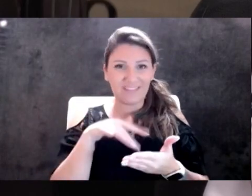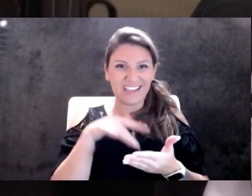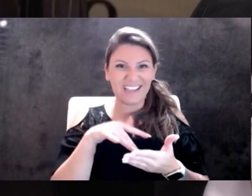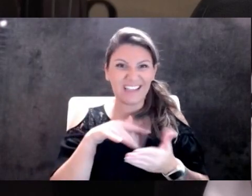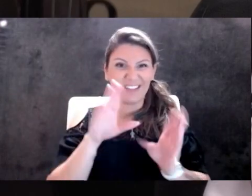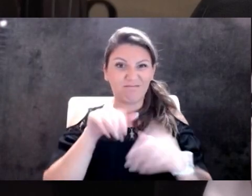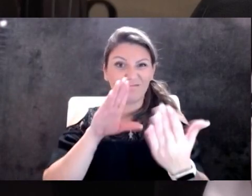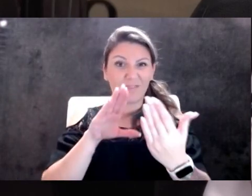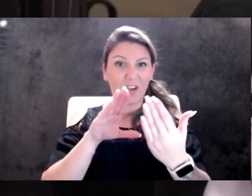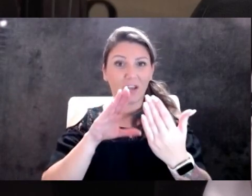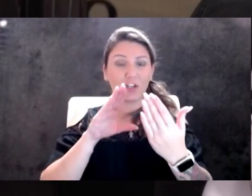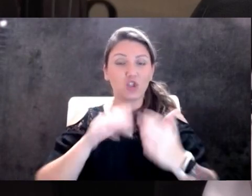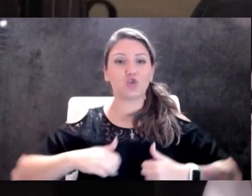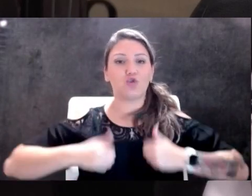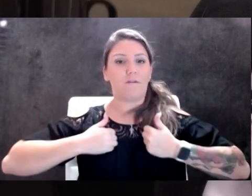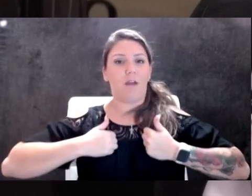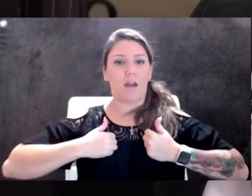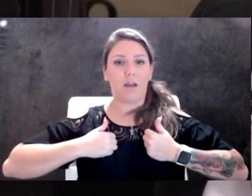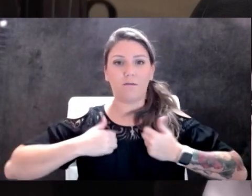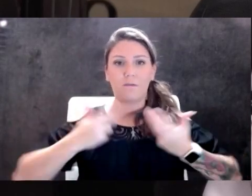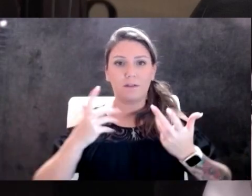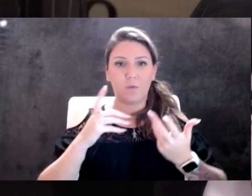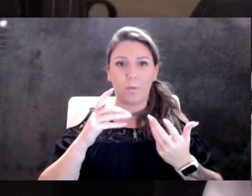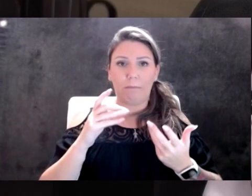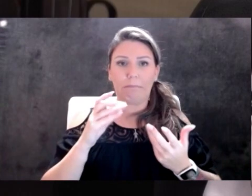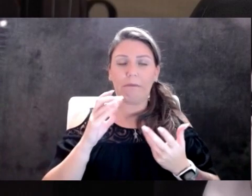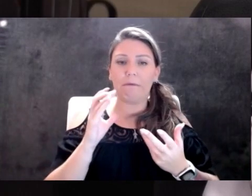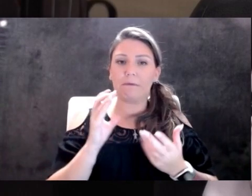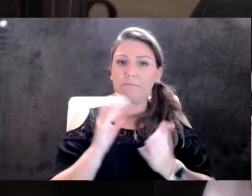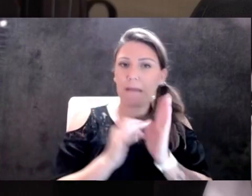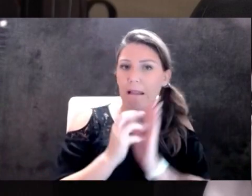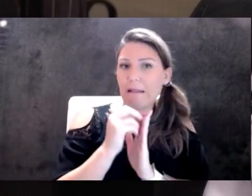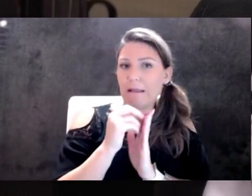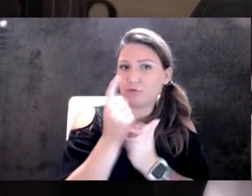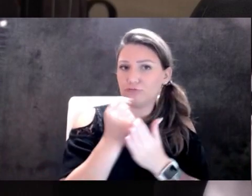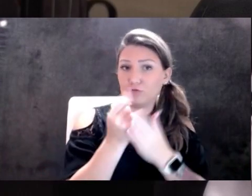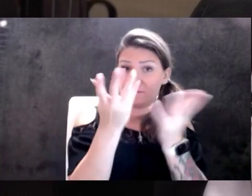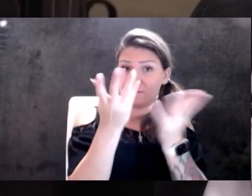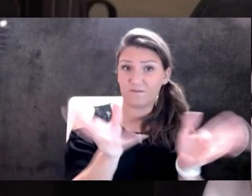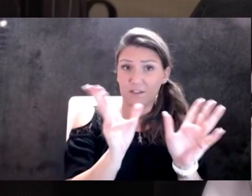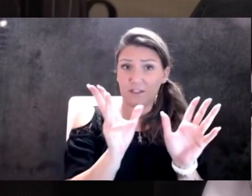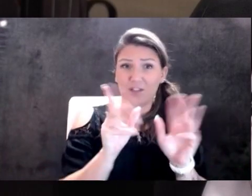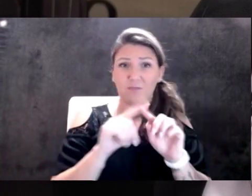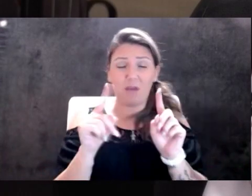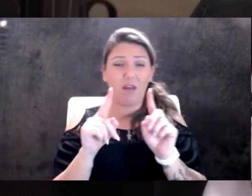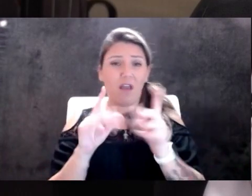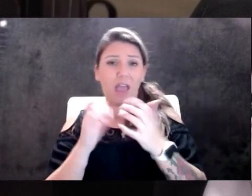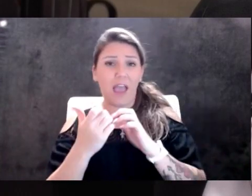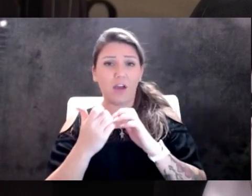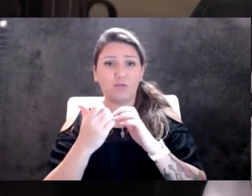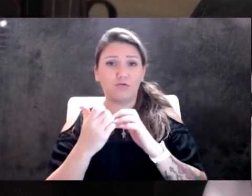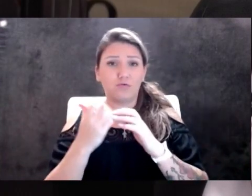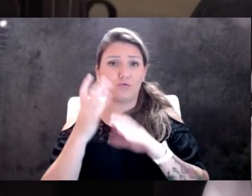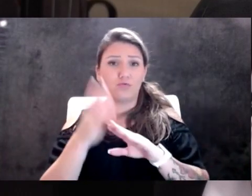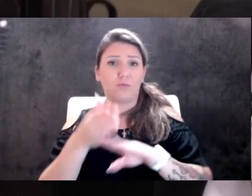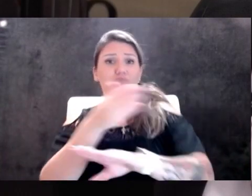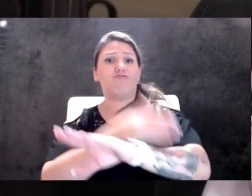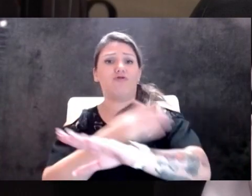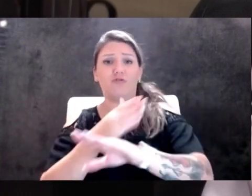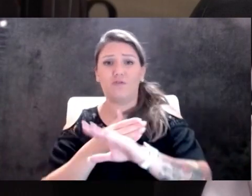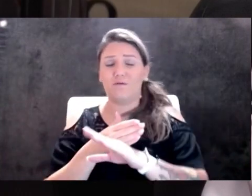cancer treatment is done, but what can we do to improve the quality of life, certain remaining side